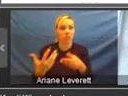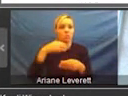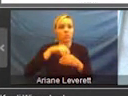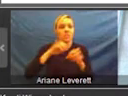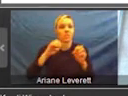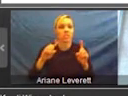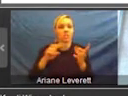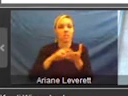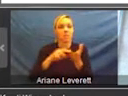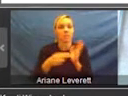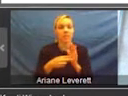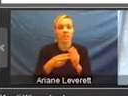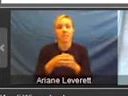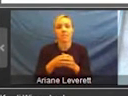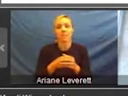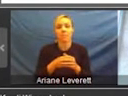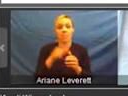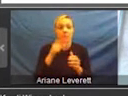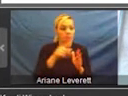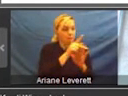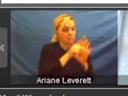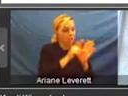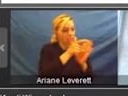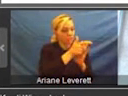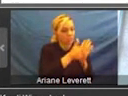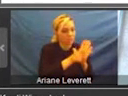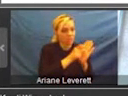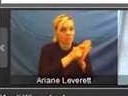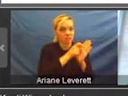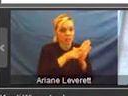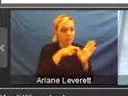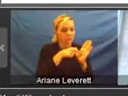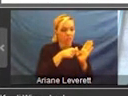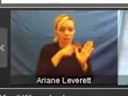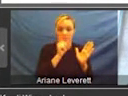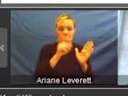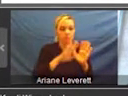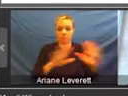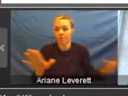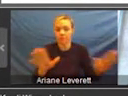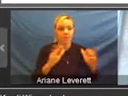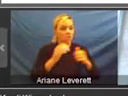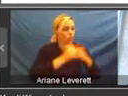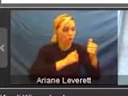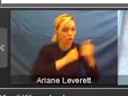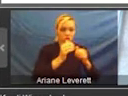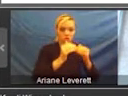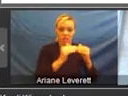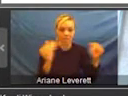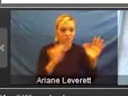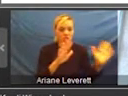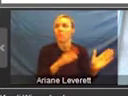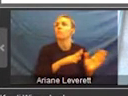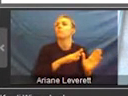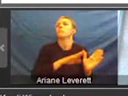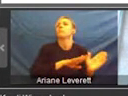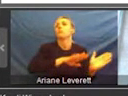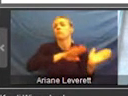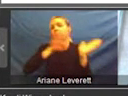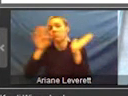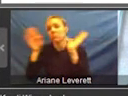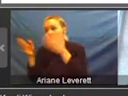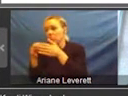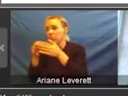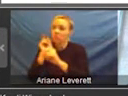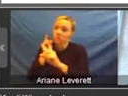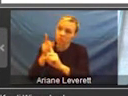level to depart from a structural level or approach. So that means focusing or aiming to provide equitable